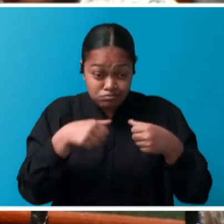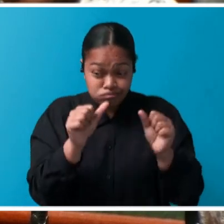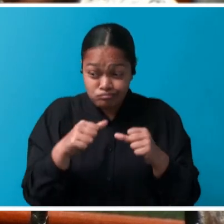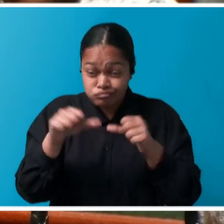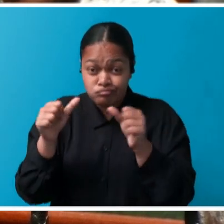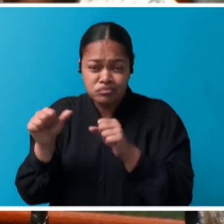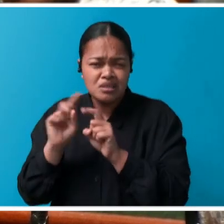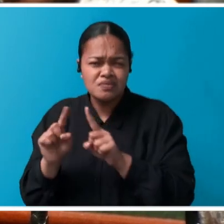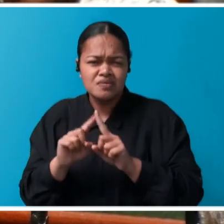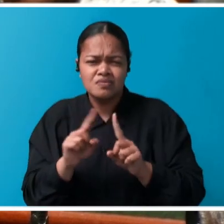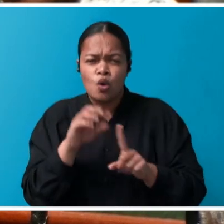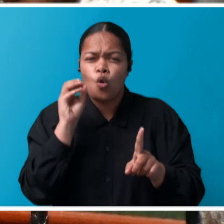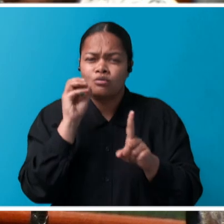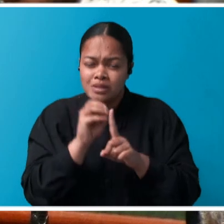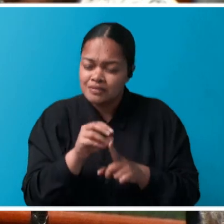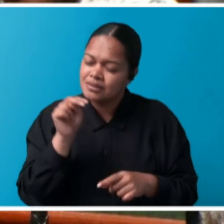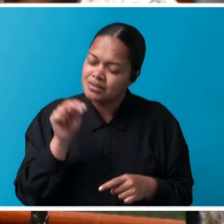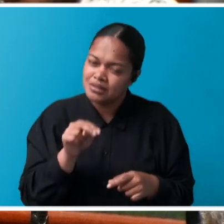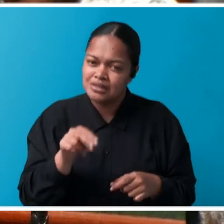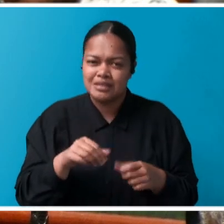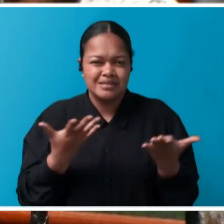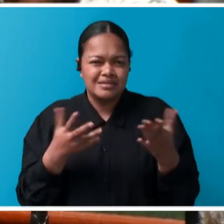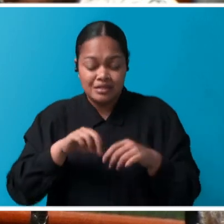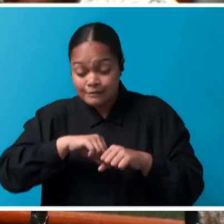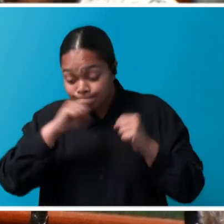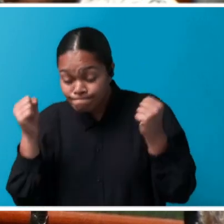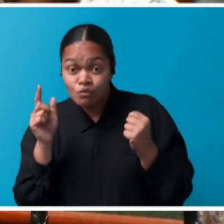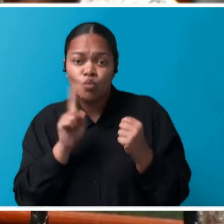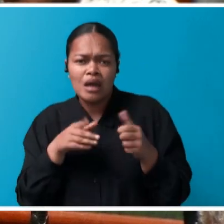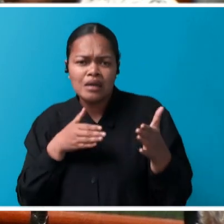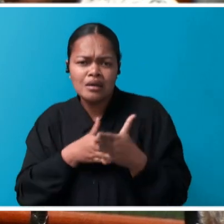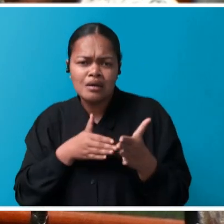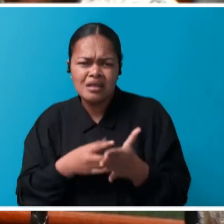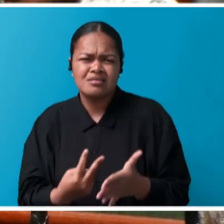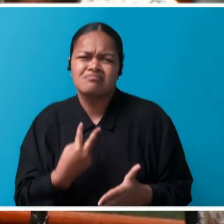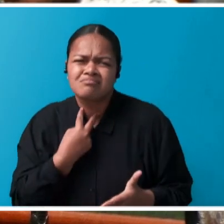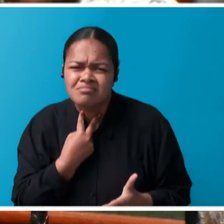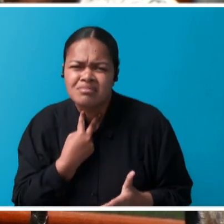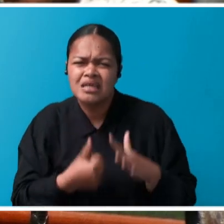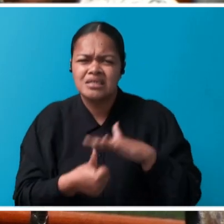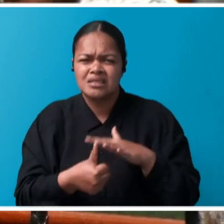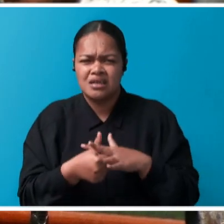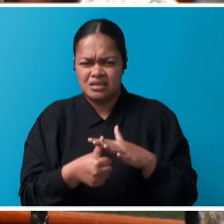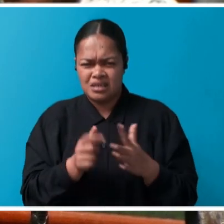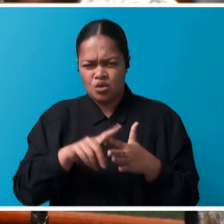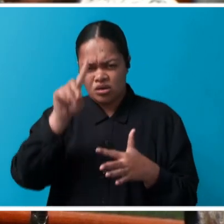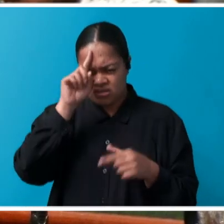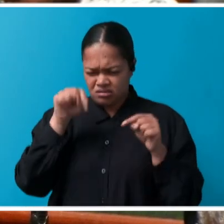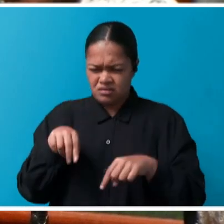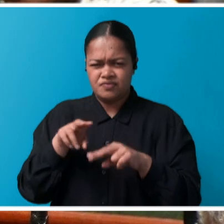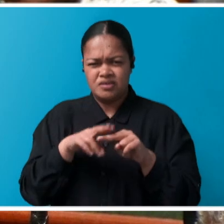objective requires addressing the barrier that hinders access to quality education in Fiji.